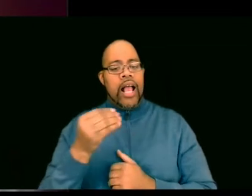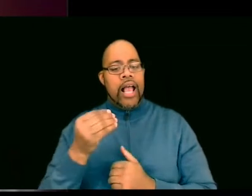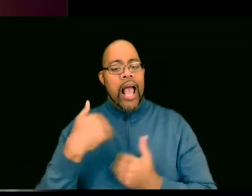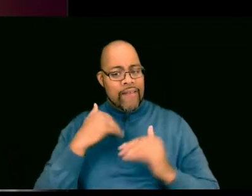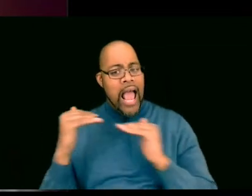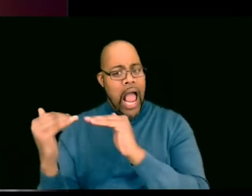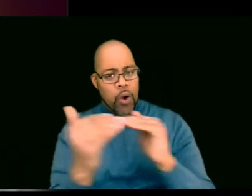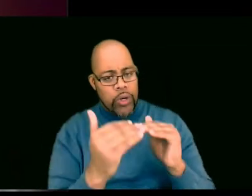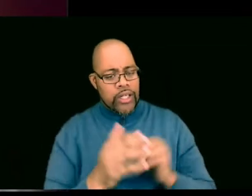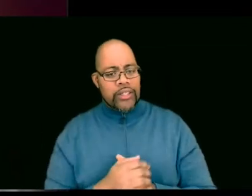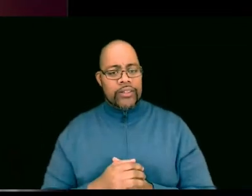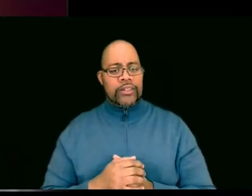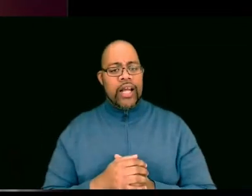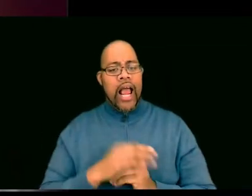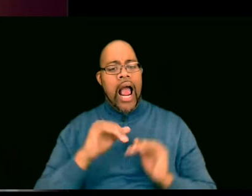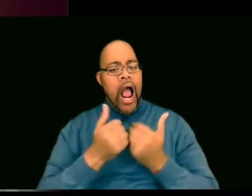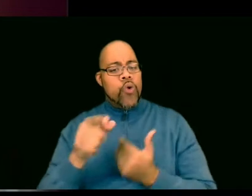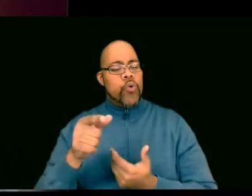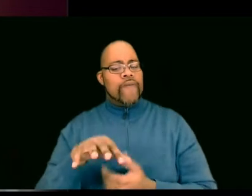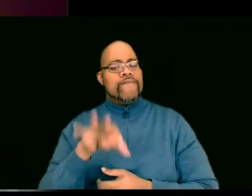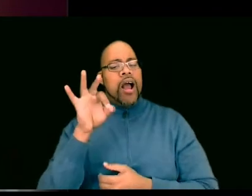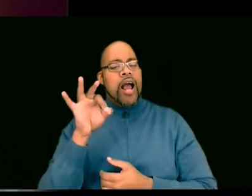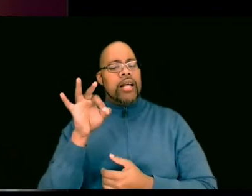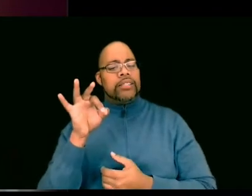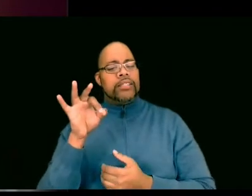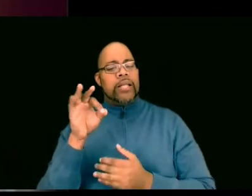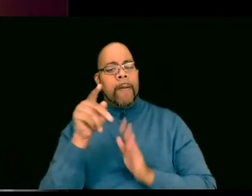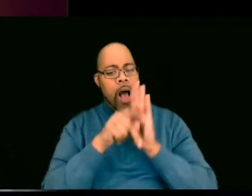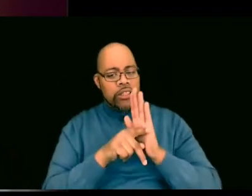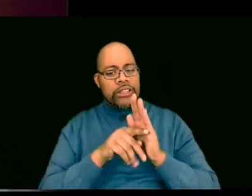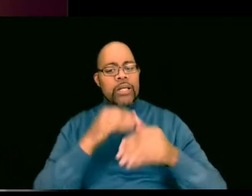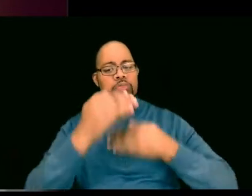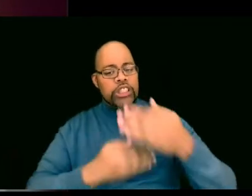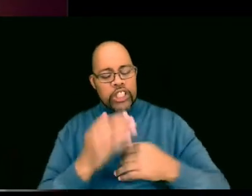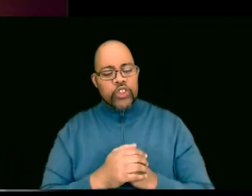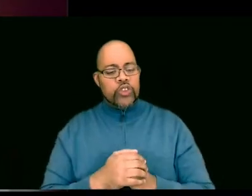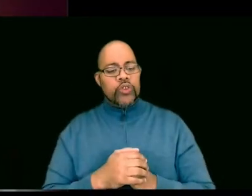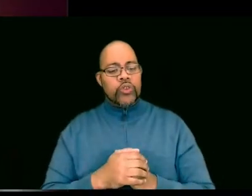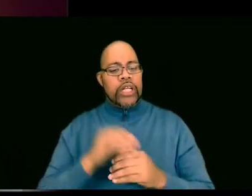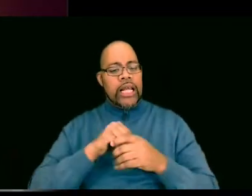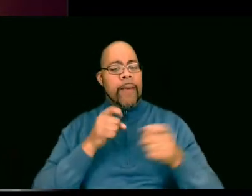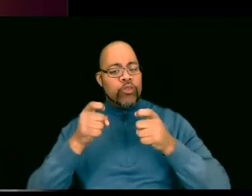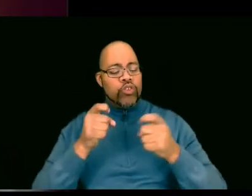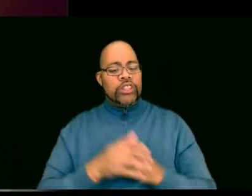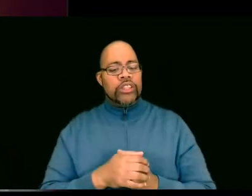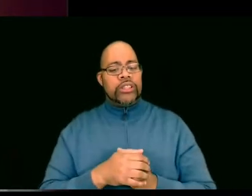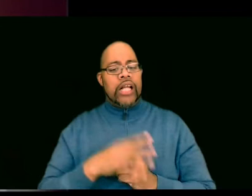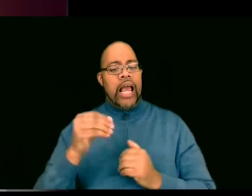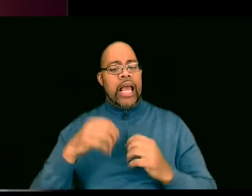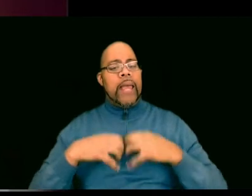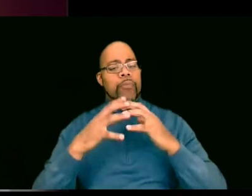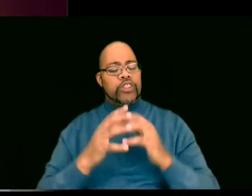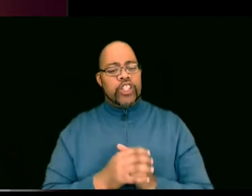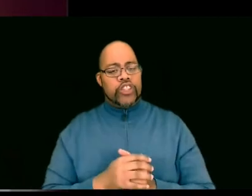And then there is equity, and that is, how do you find policies and procedures and administrations